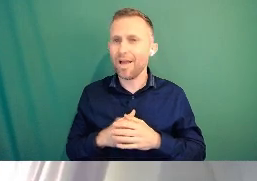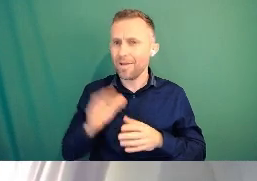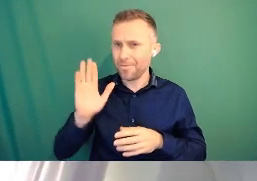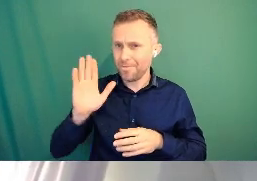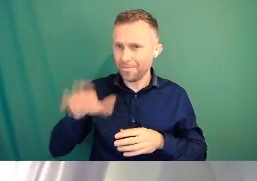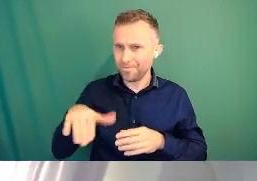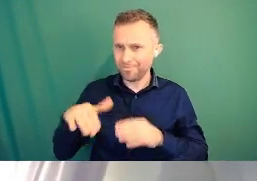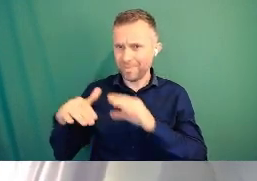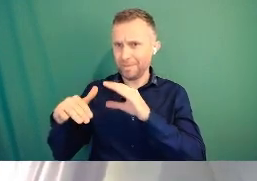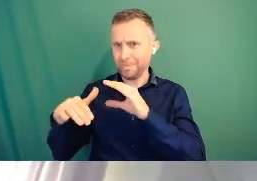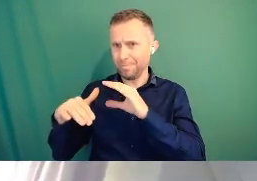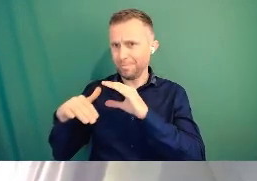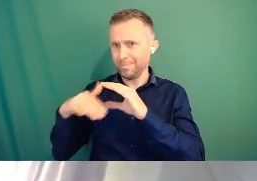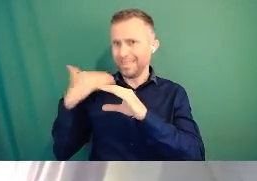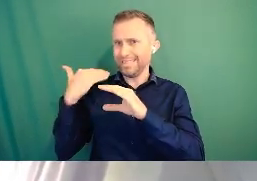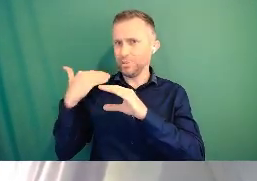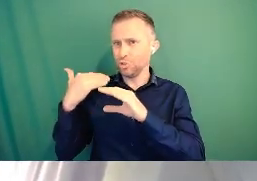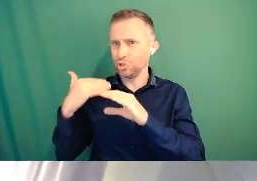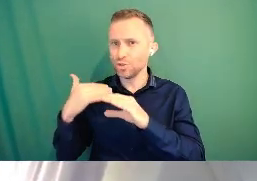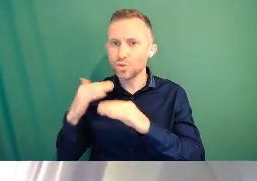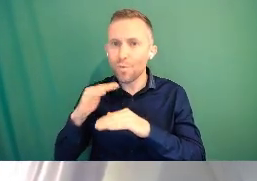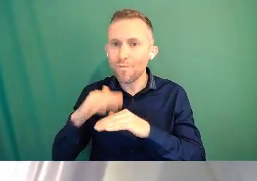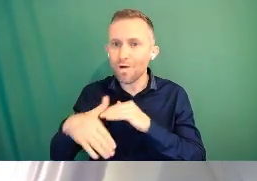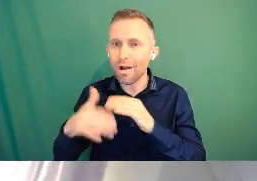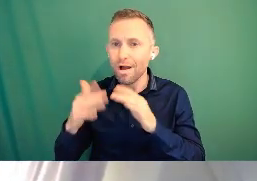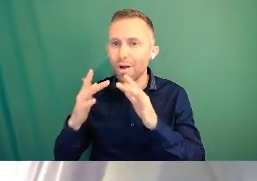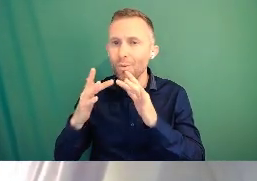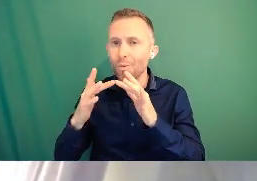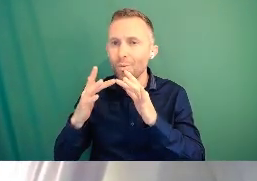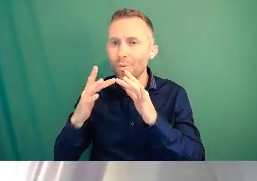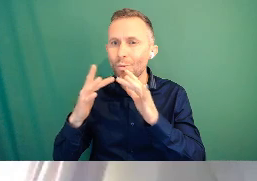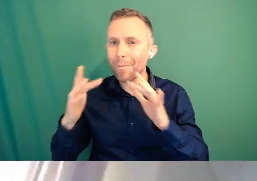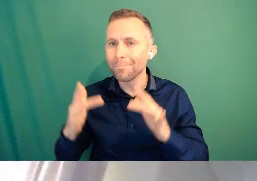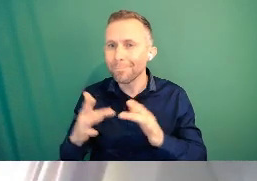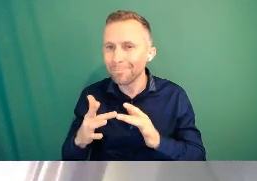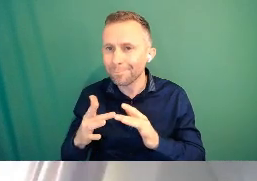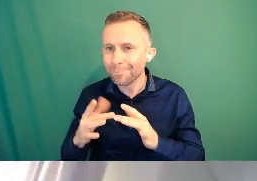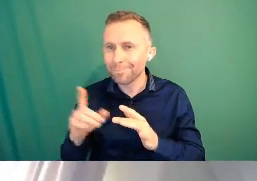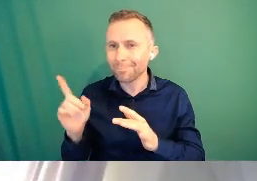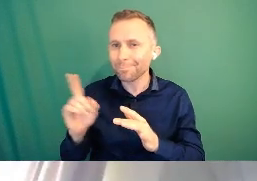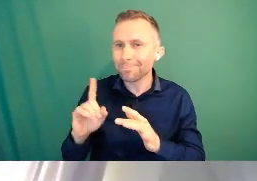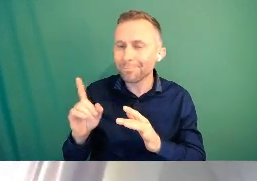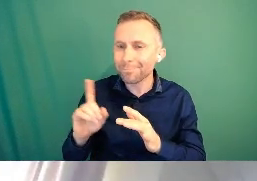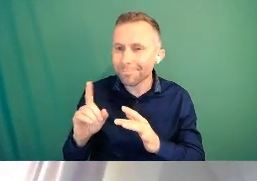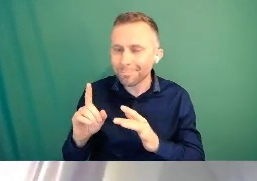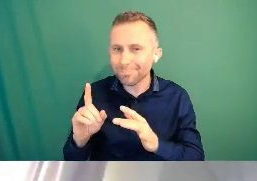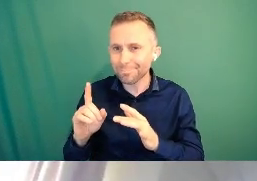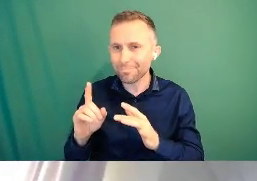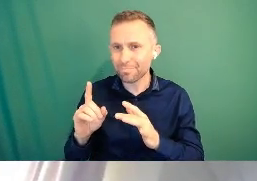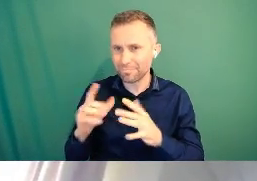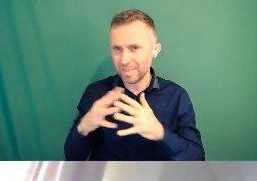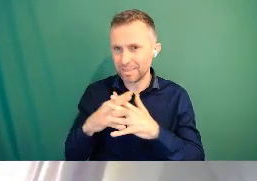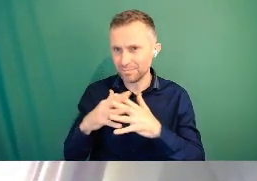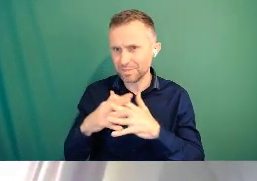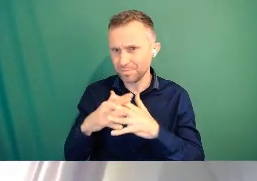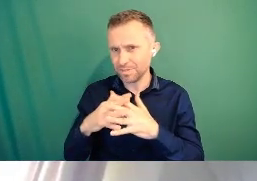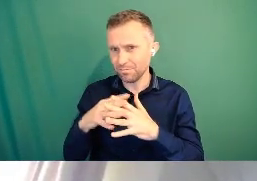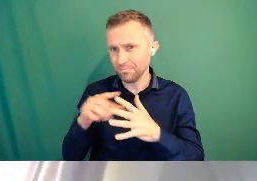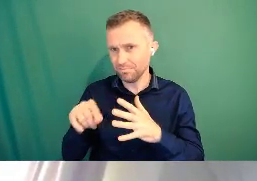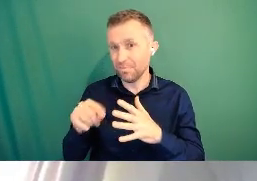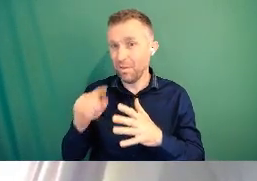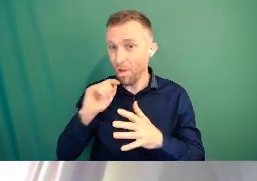So yeah, as I saw that someone had messaged, what's your website, and that you'd like a couple of